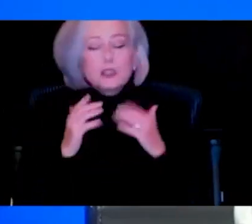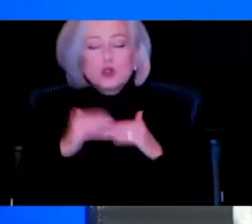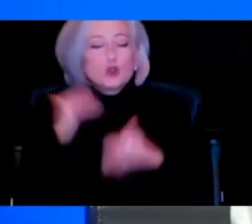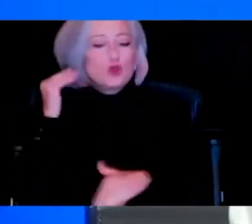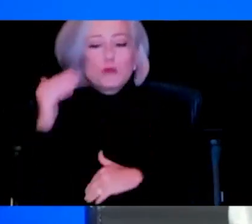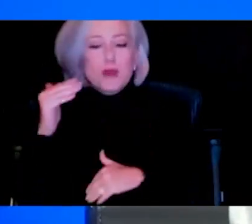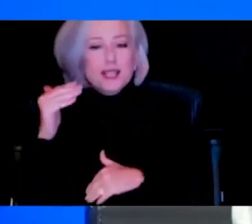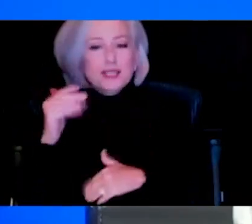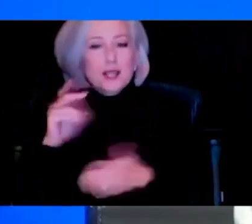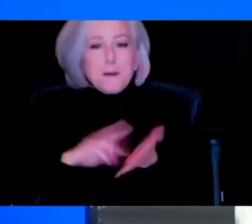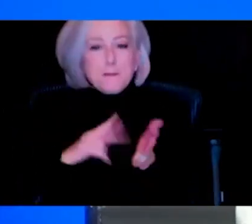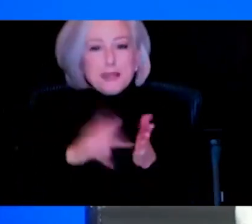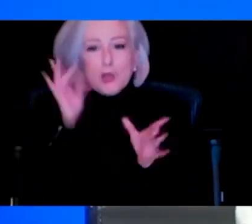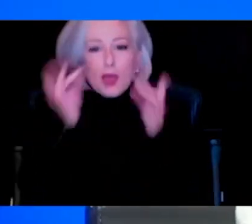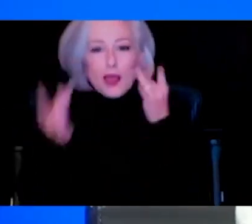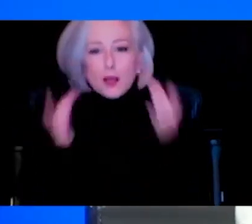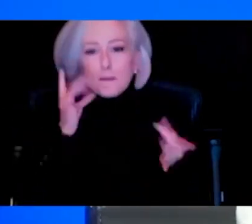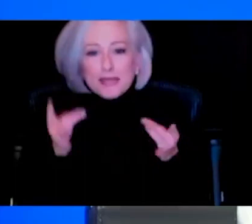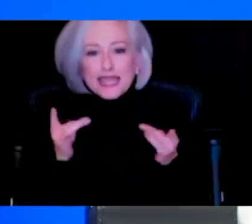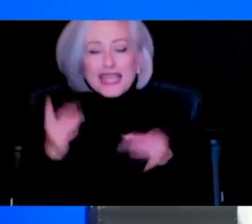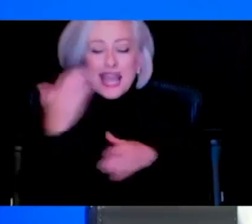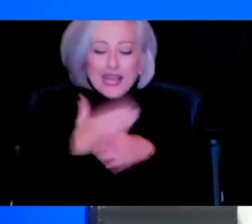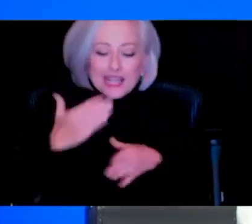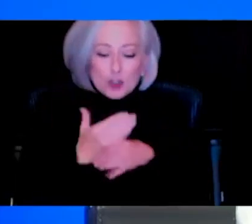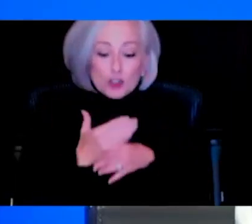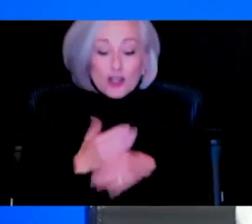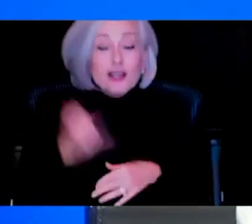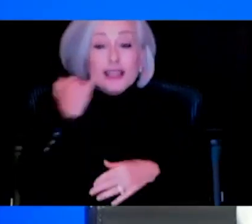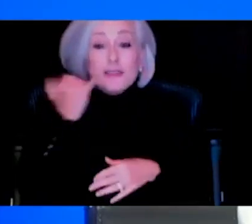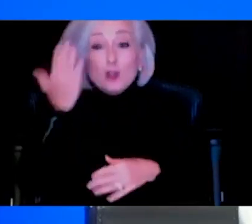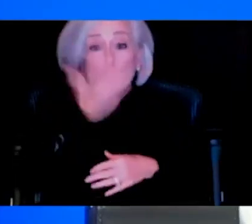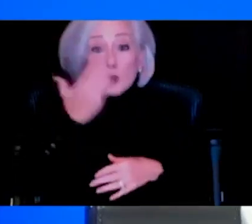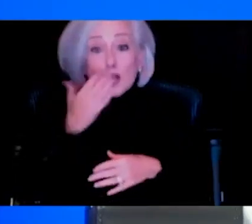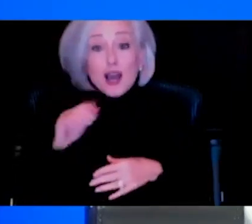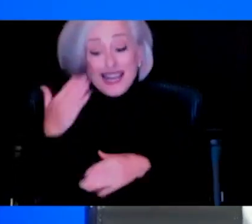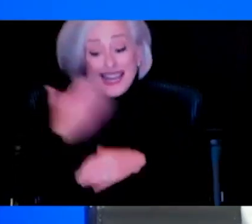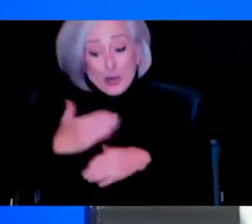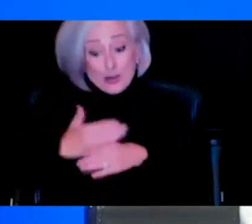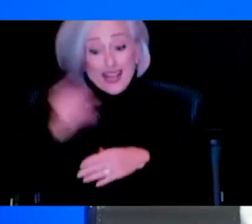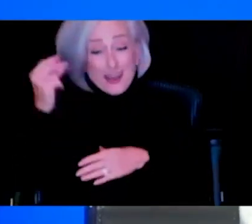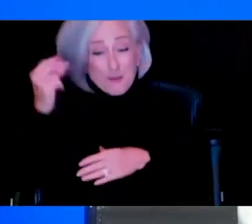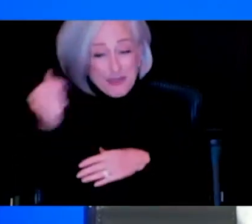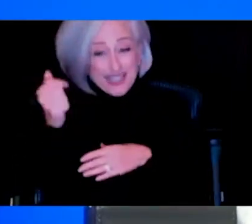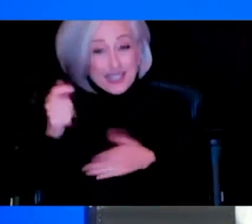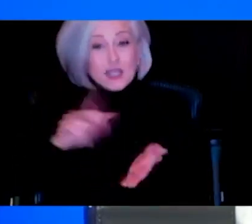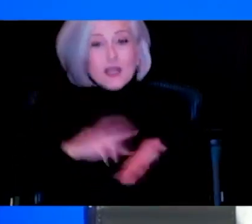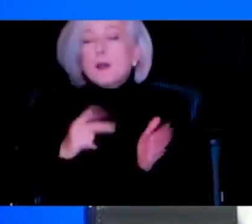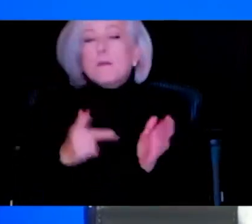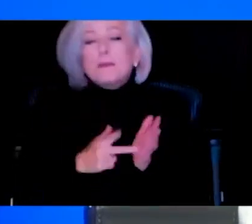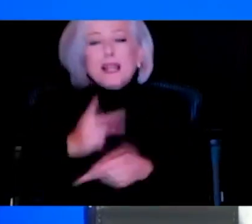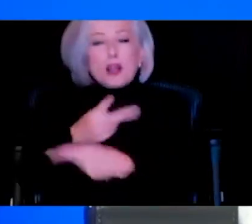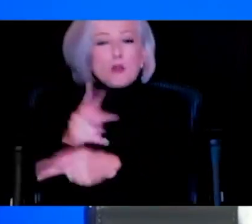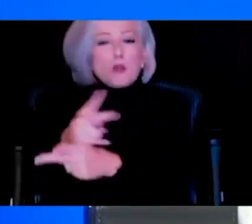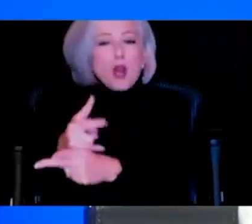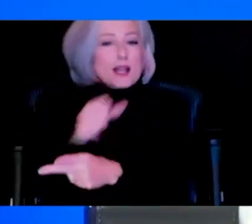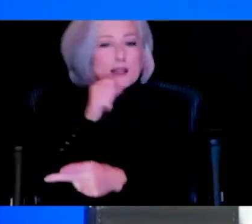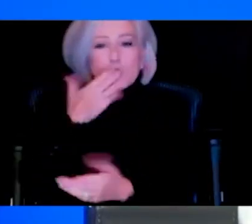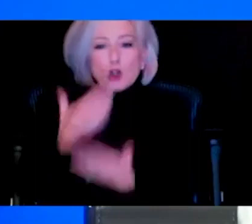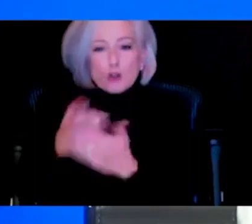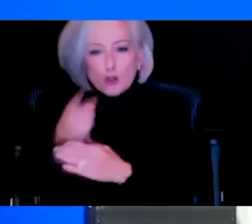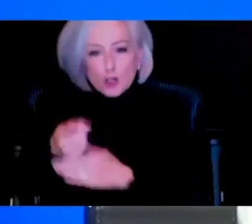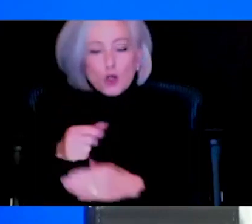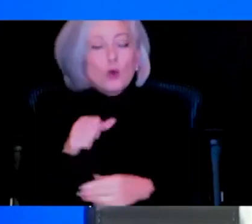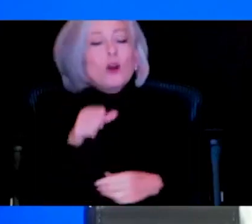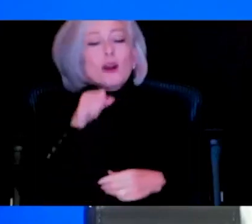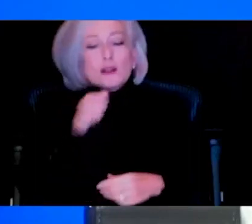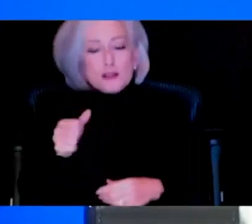Typically, if you have irritation right when you put on the retinol, that means you're irritated to the product and not the retinol itself. So